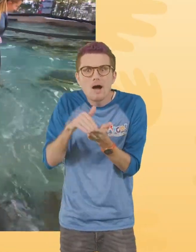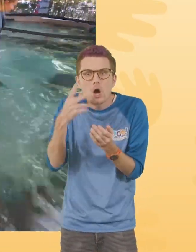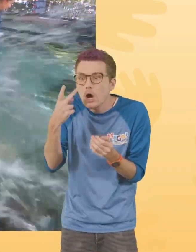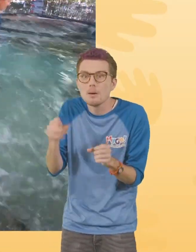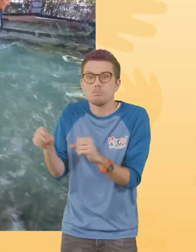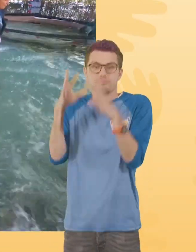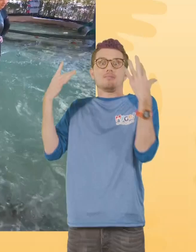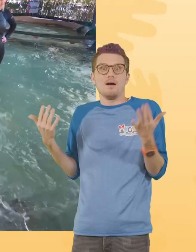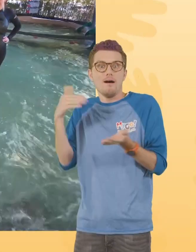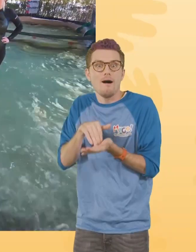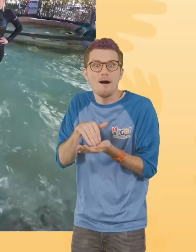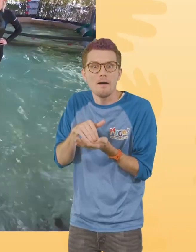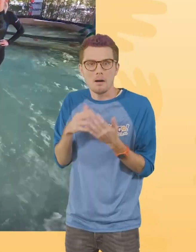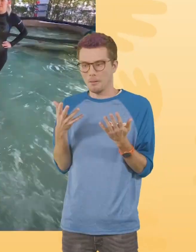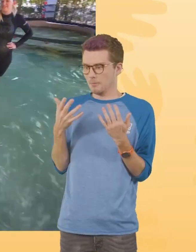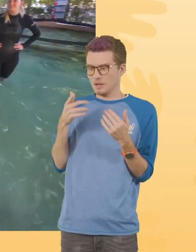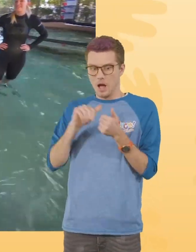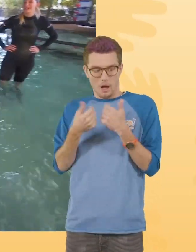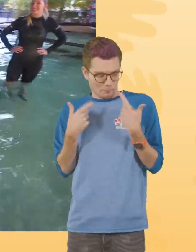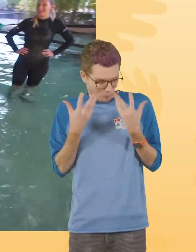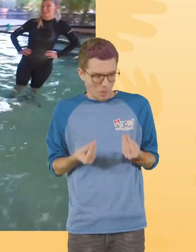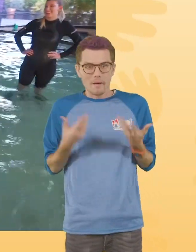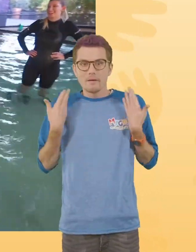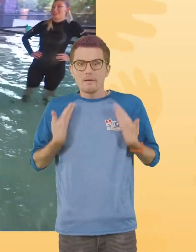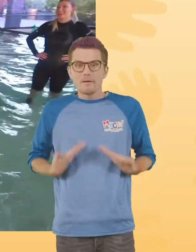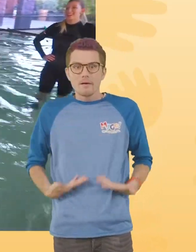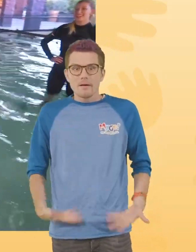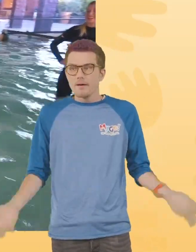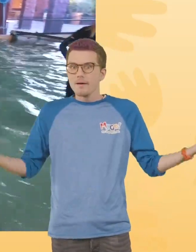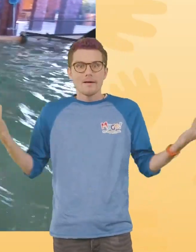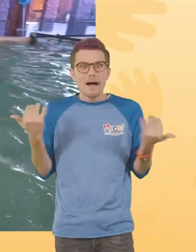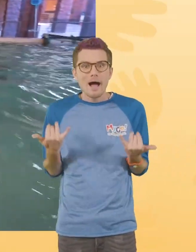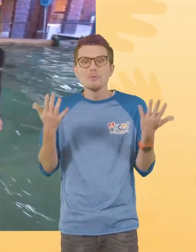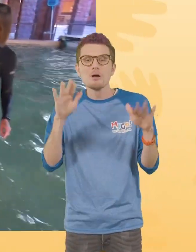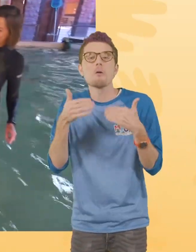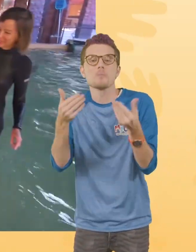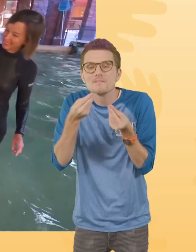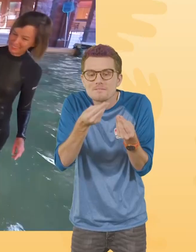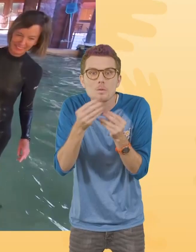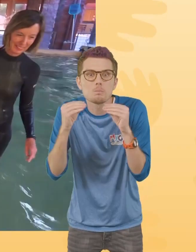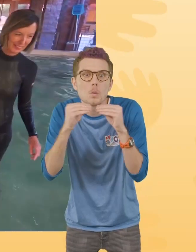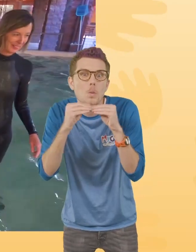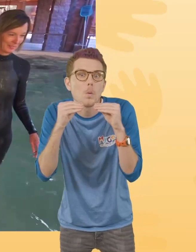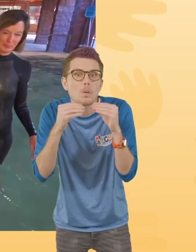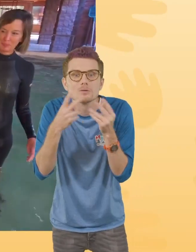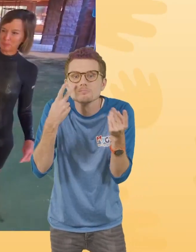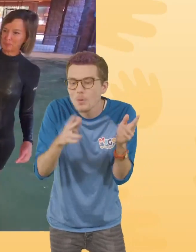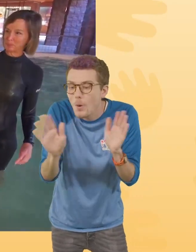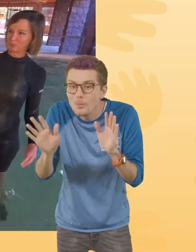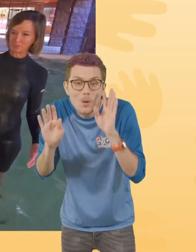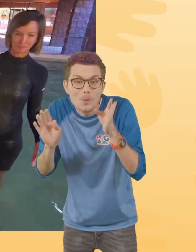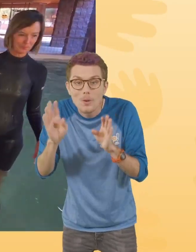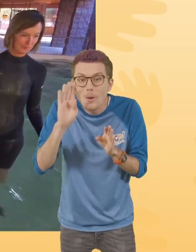Oh! Whoa! Whoa! There they go again! Look at how wet I'm getting! Alright.